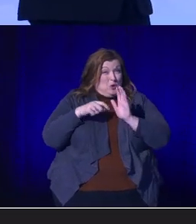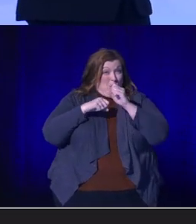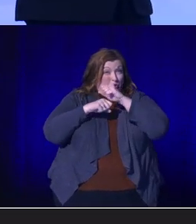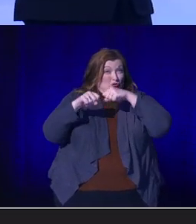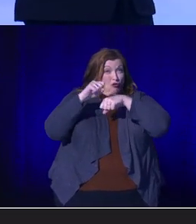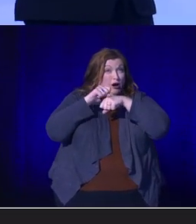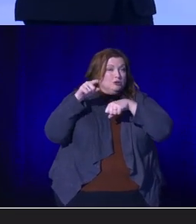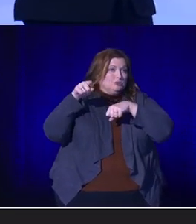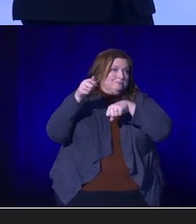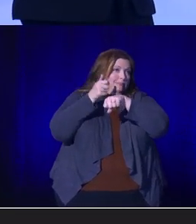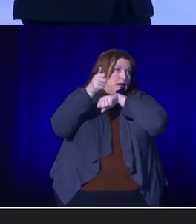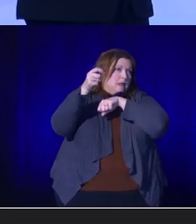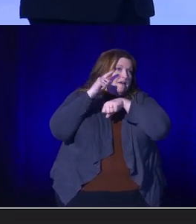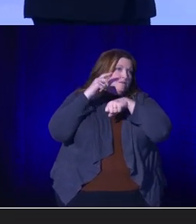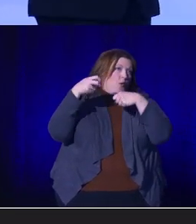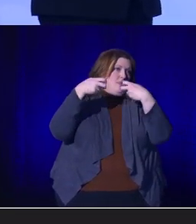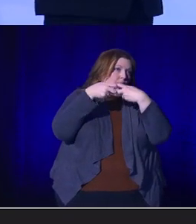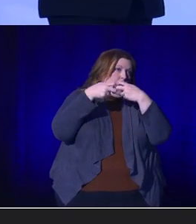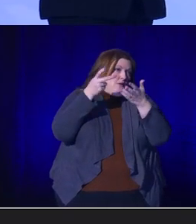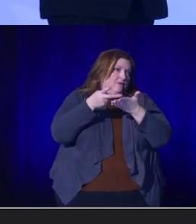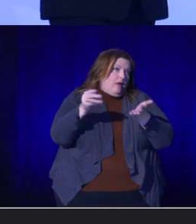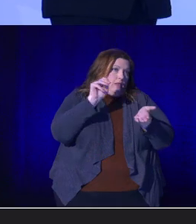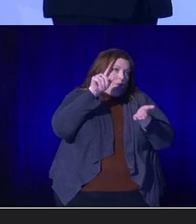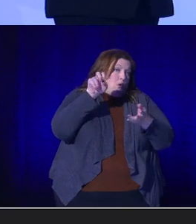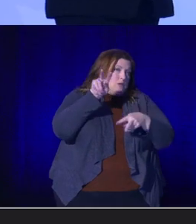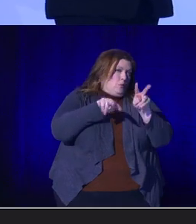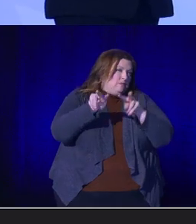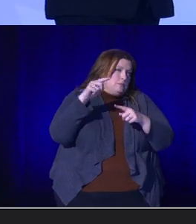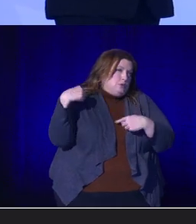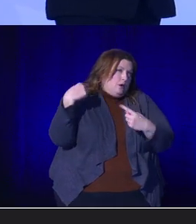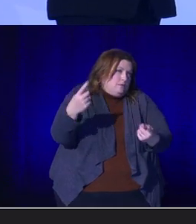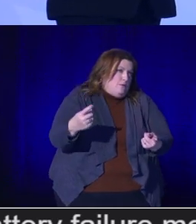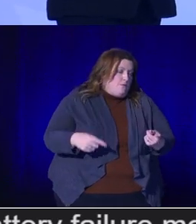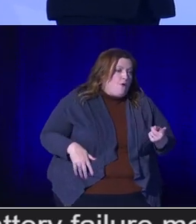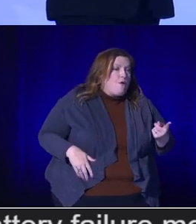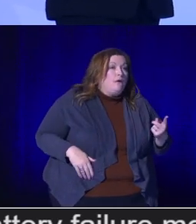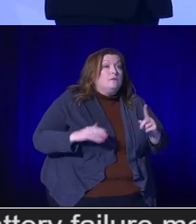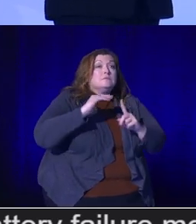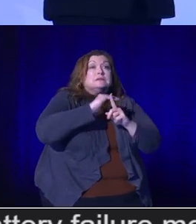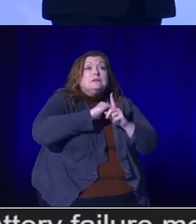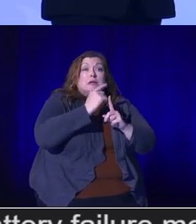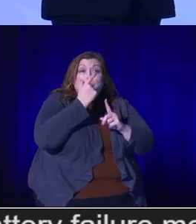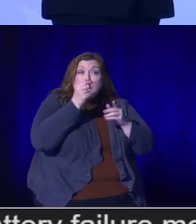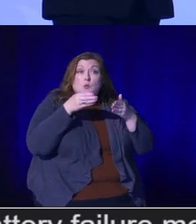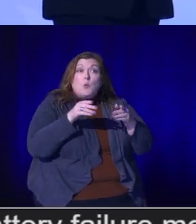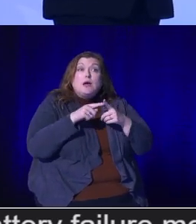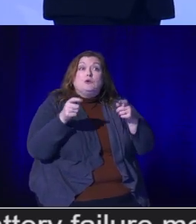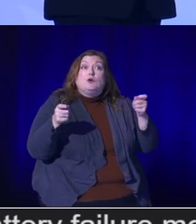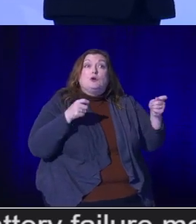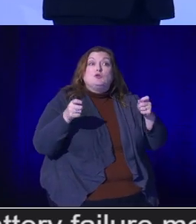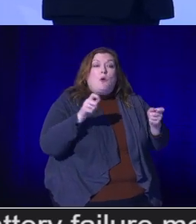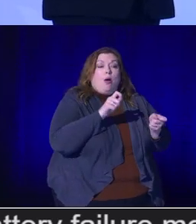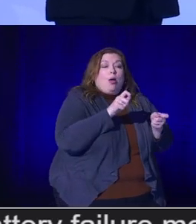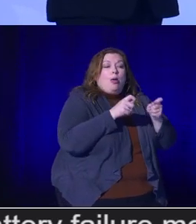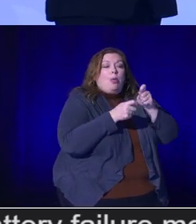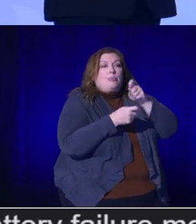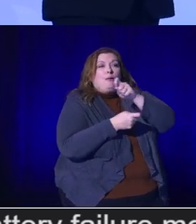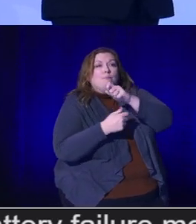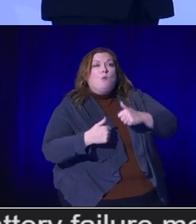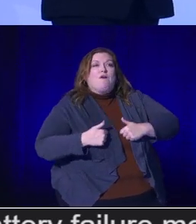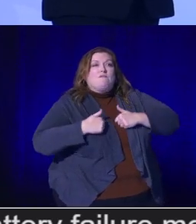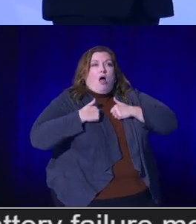failure modes and fires that we observe. So temperature is an interesting way to control the morphology of this lithium